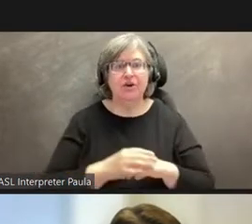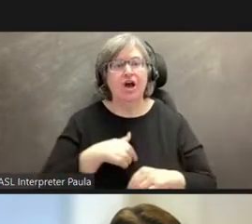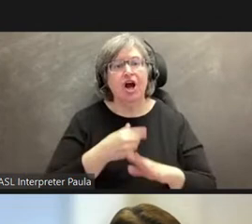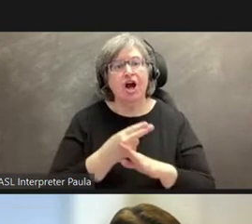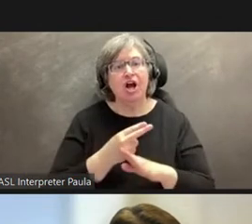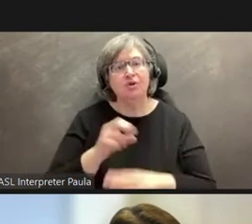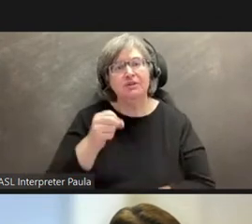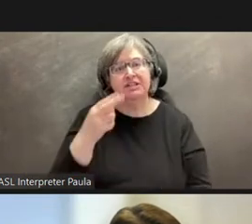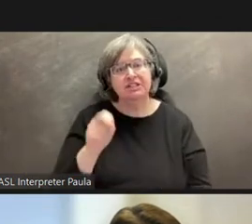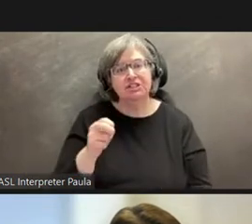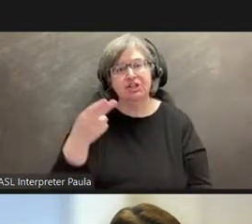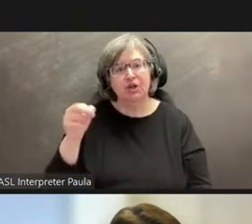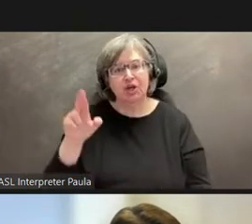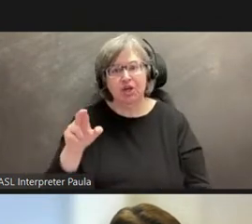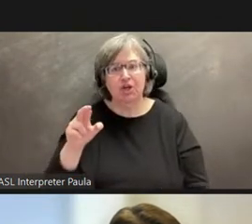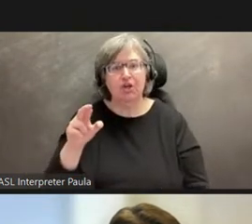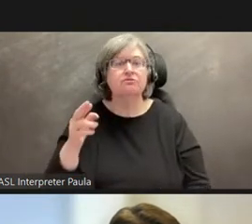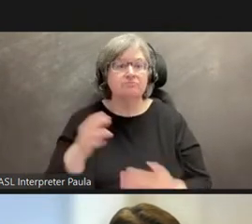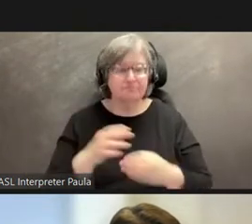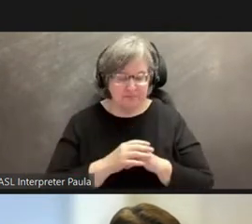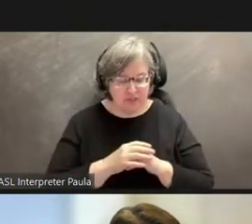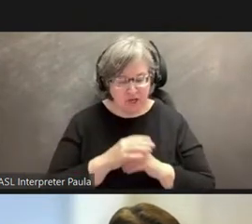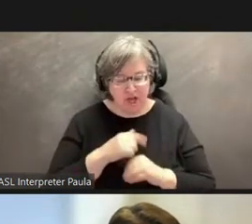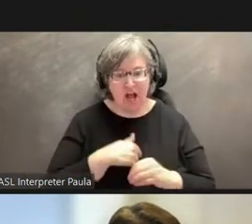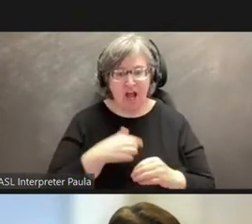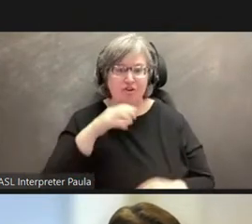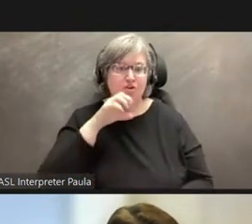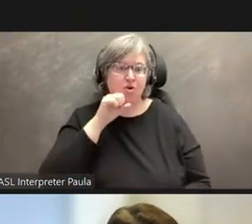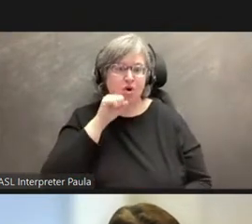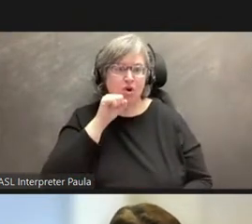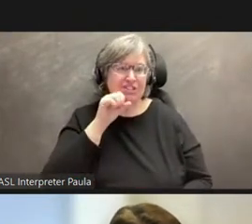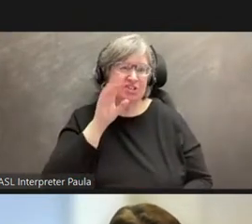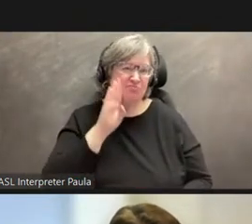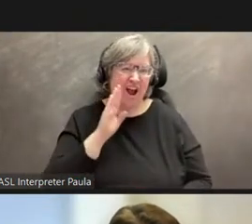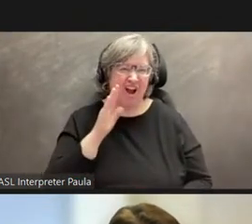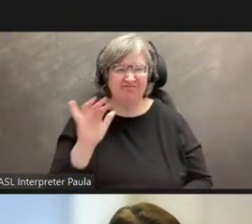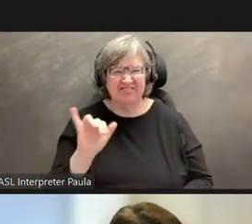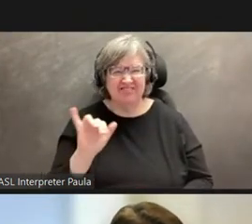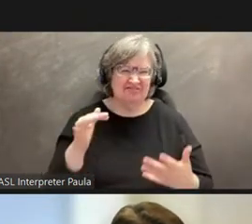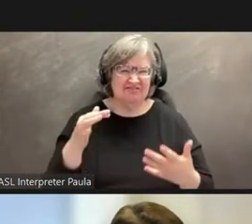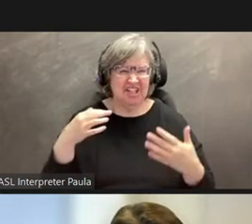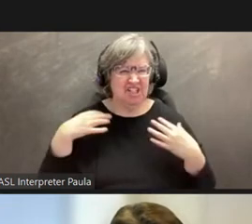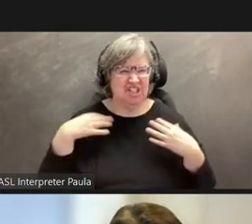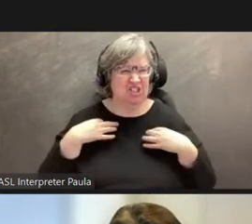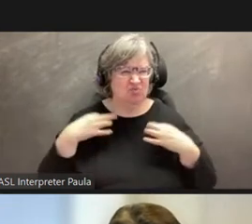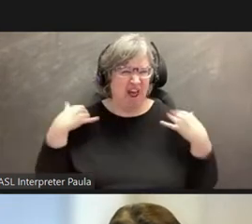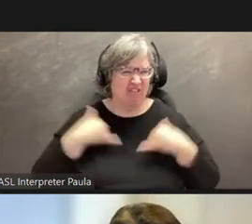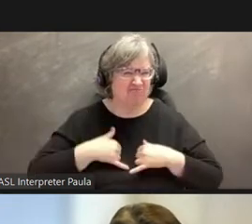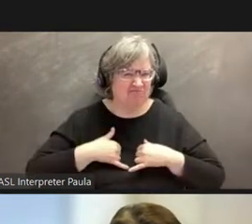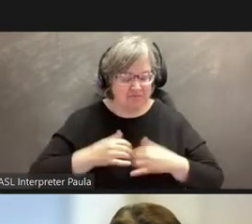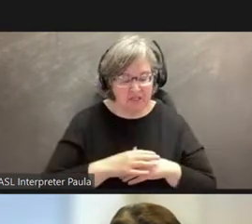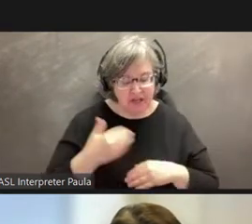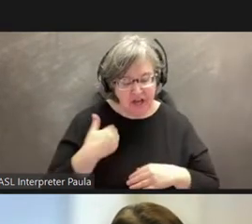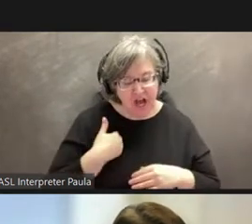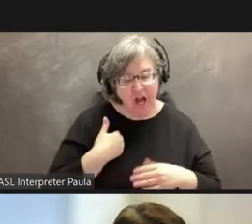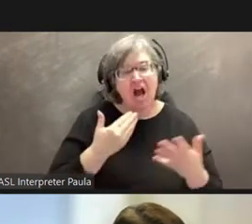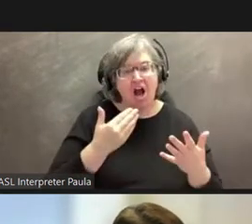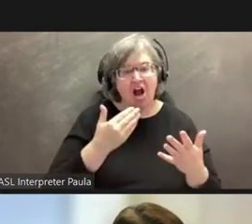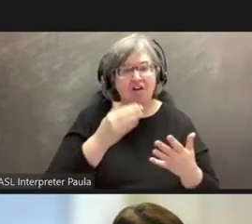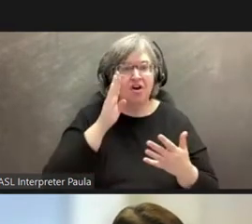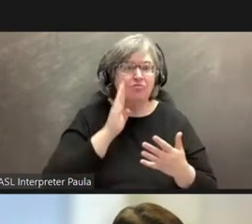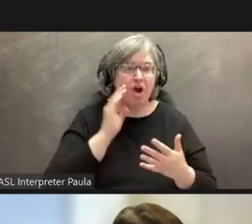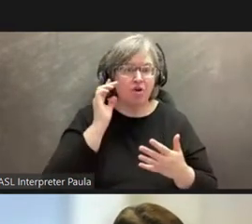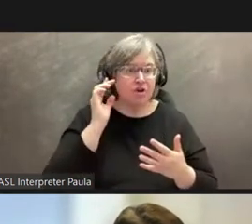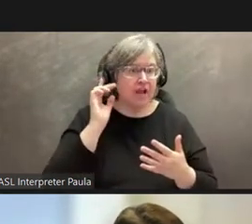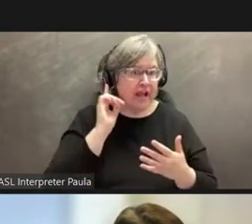her pronouns. I'm currently wearing a orange brownish sweater. I have brown hair and brown